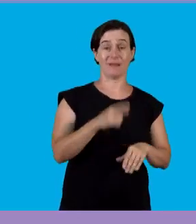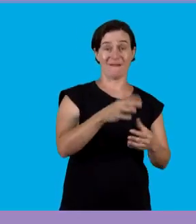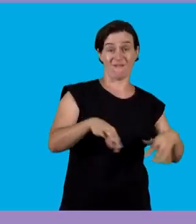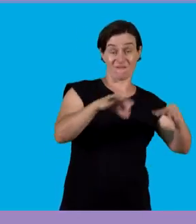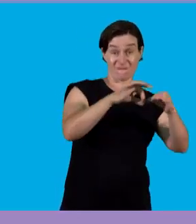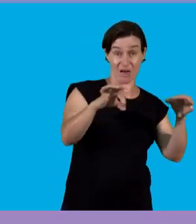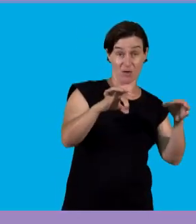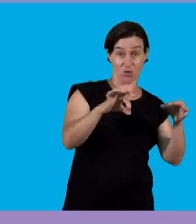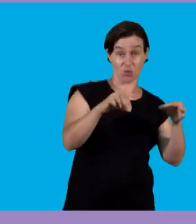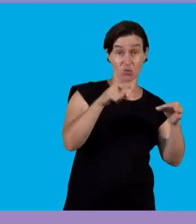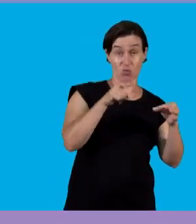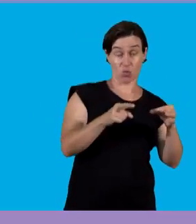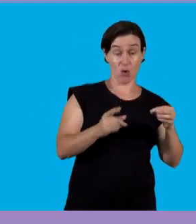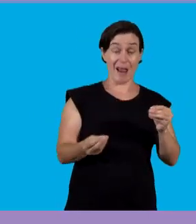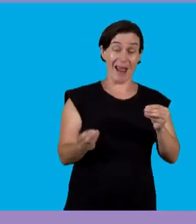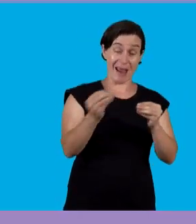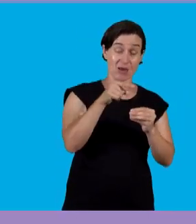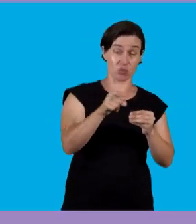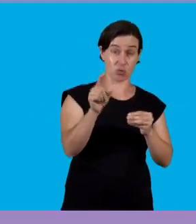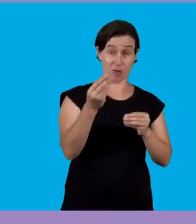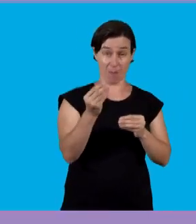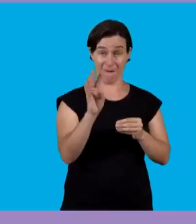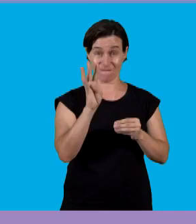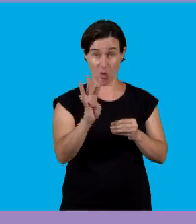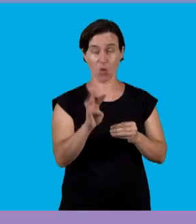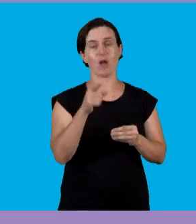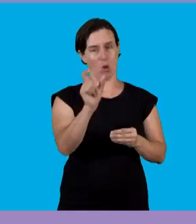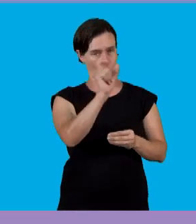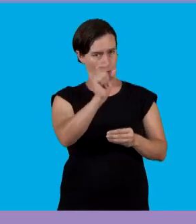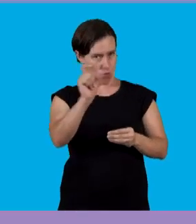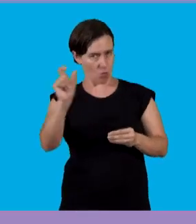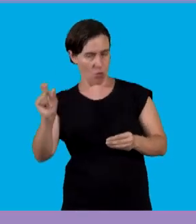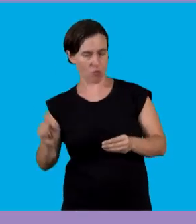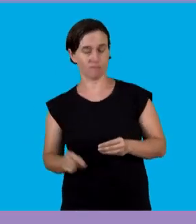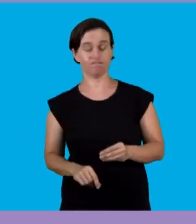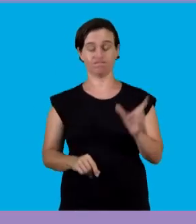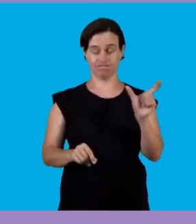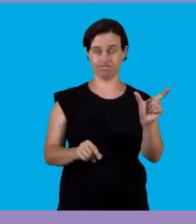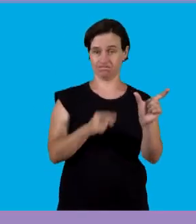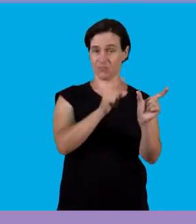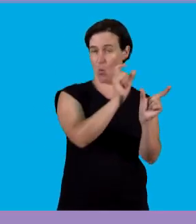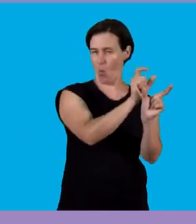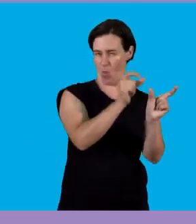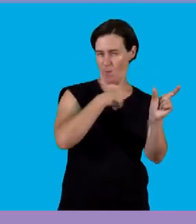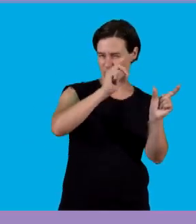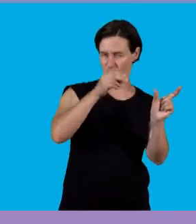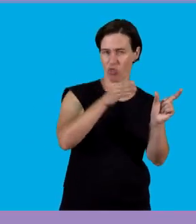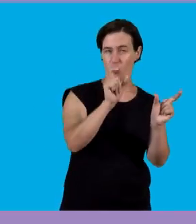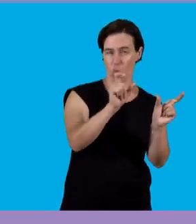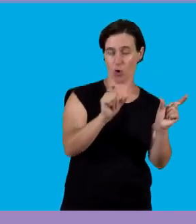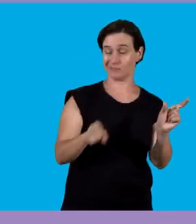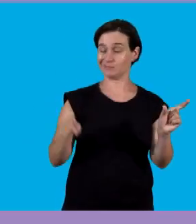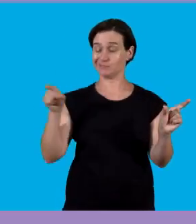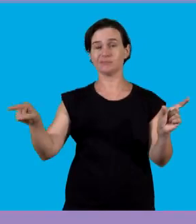a value is added to 4 as a word sentence, that is going to be equivalent to